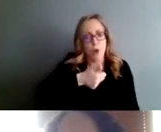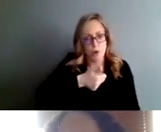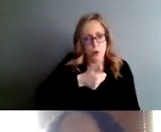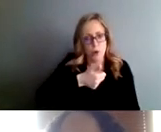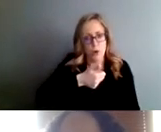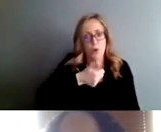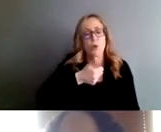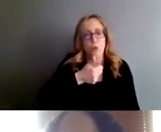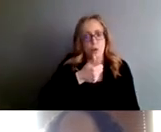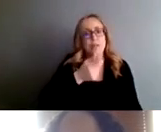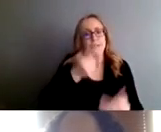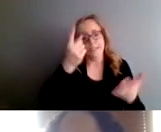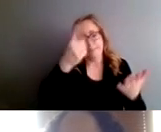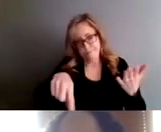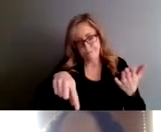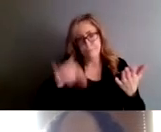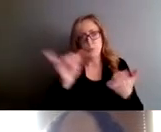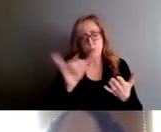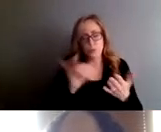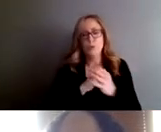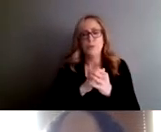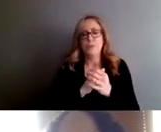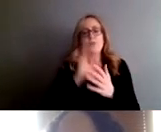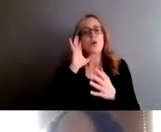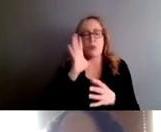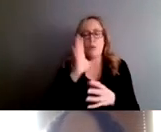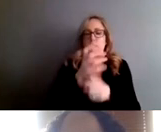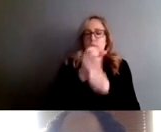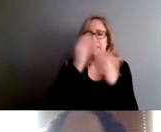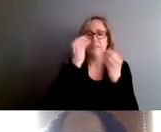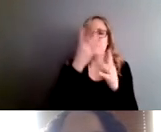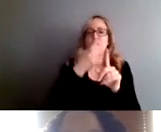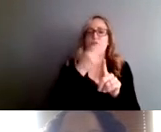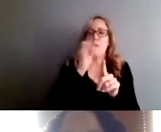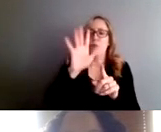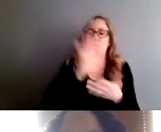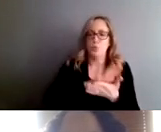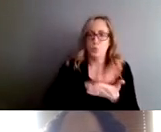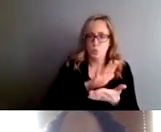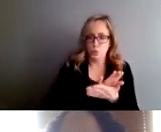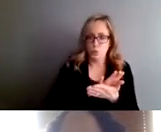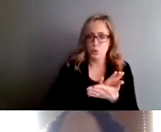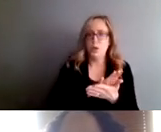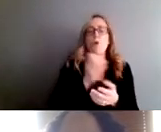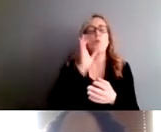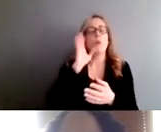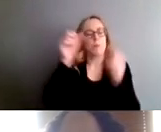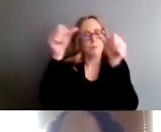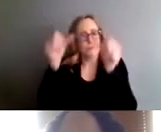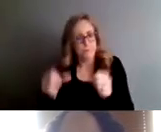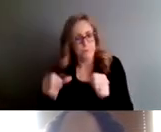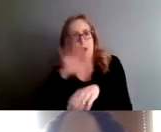coming week. And so you'll get that information directly from your school. We'll make sure that that information is on our website as